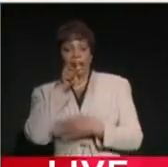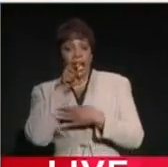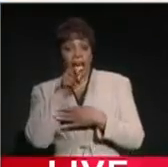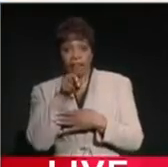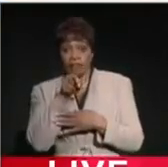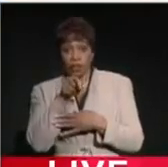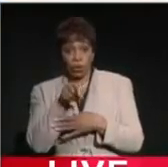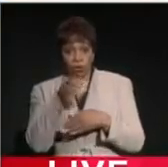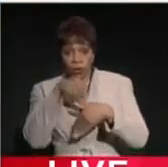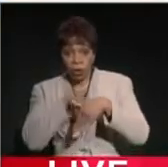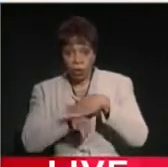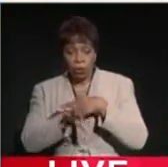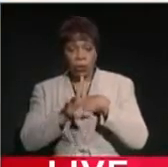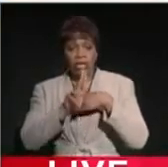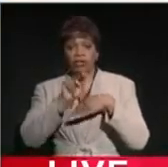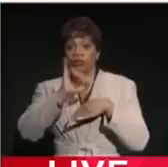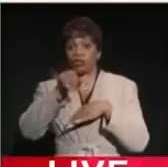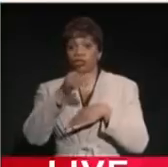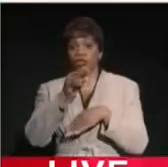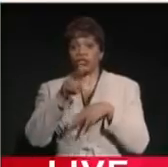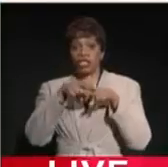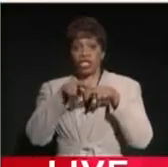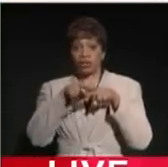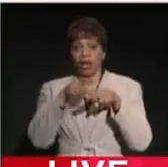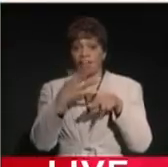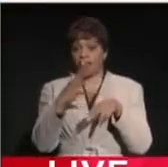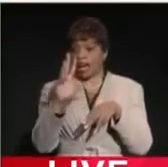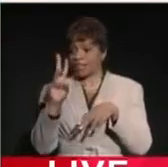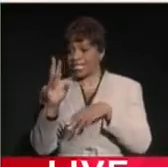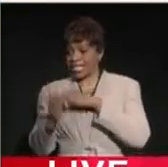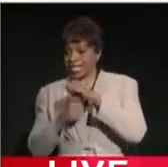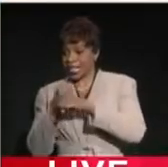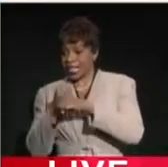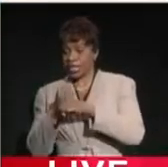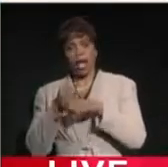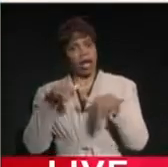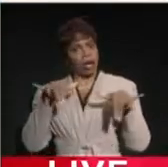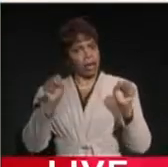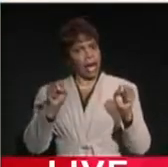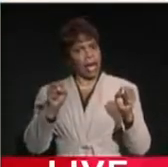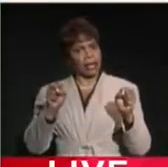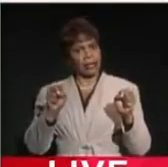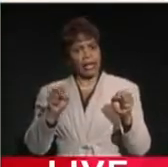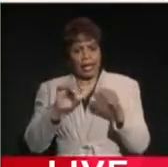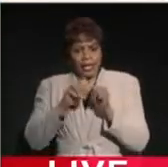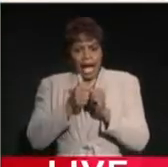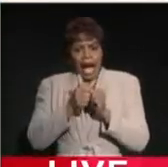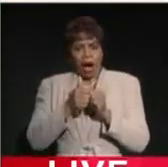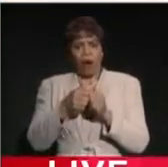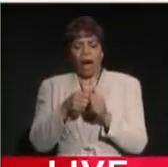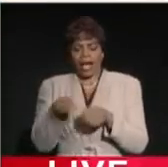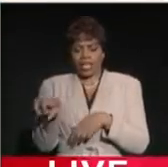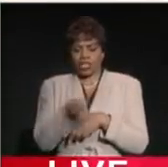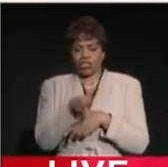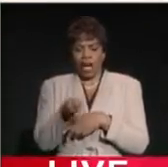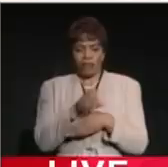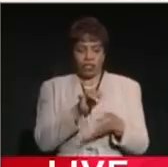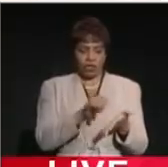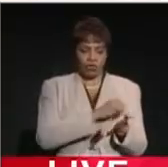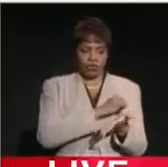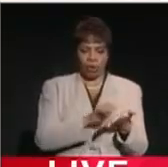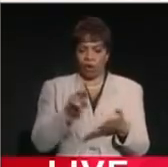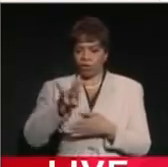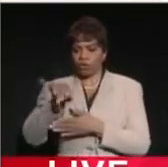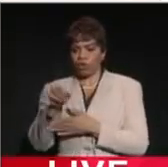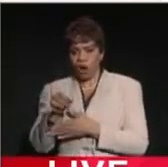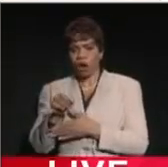Transit train in the last 5 or 6 years? Absolutely. Absolutely. That's the only way to get back and forth to New York. And I've also taken an Amtrak train. That's the